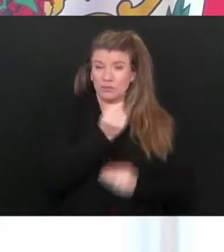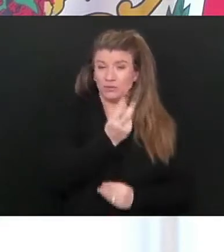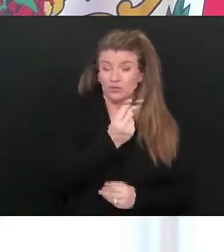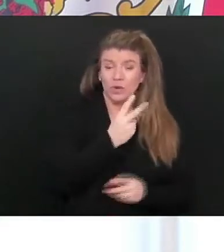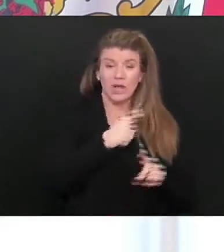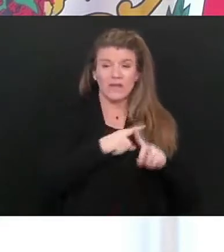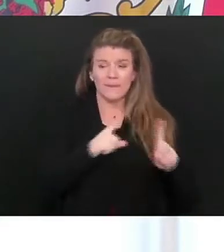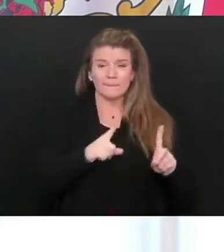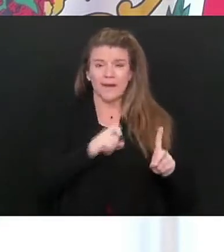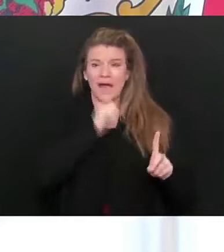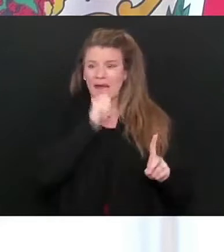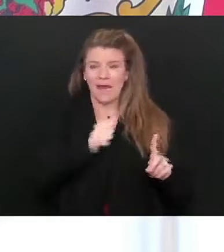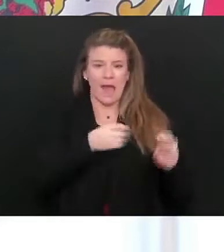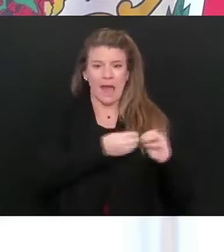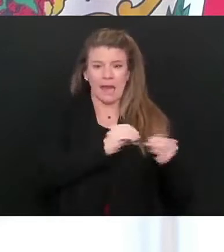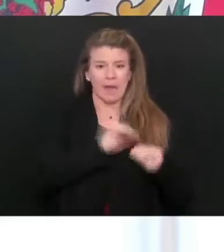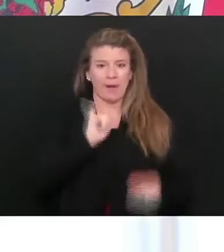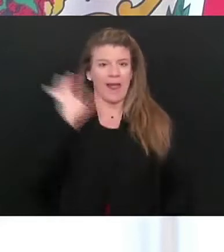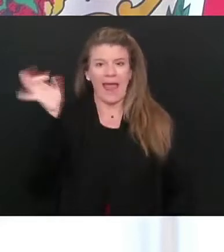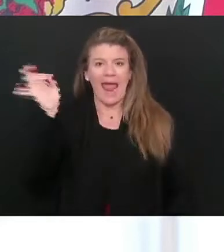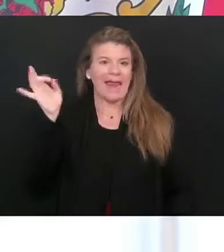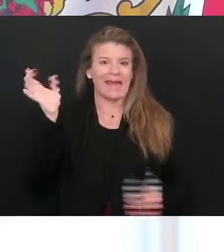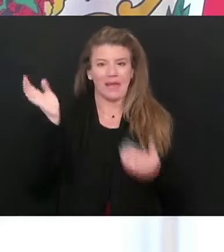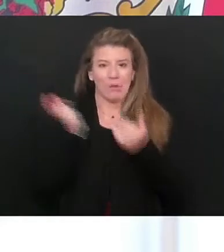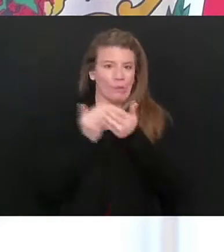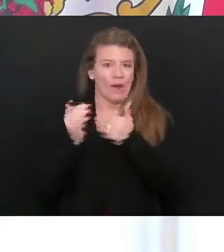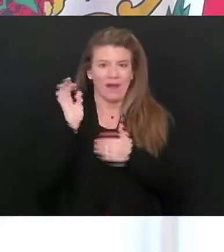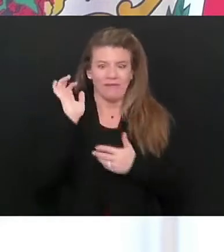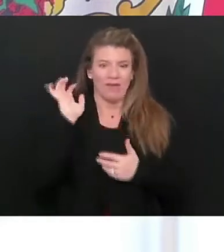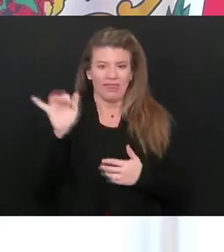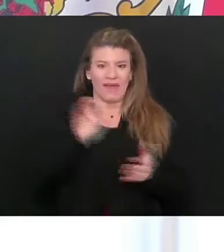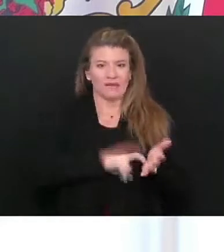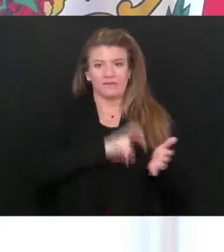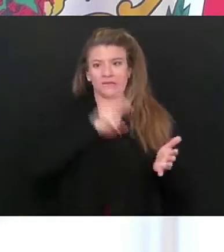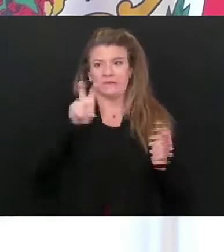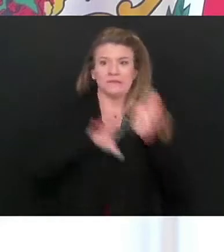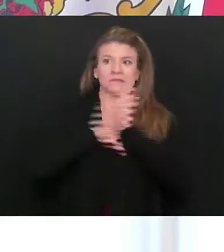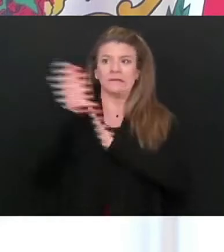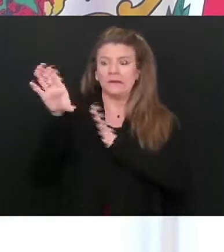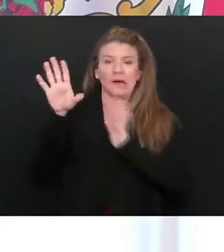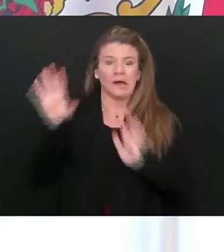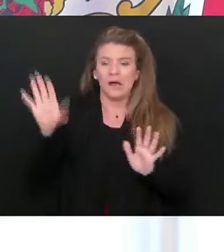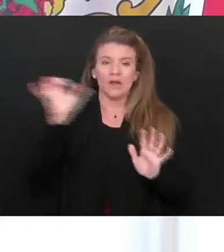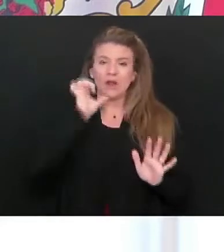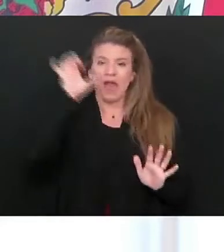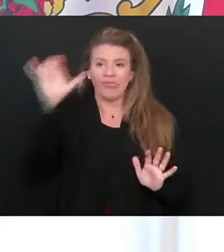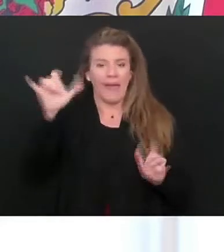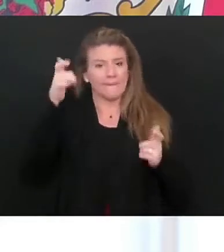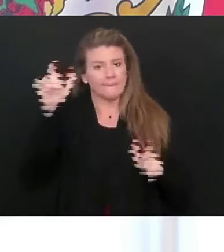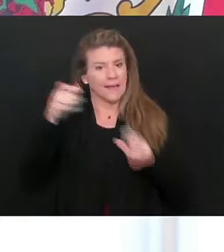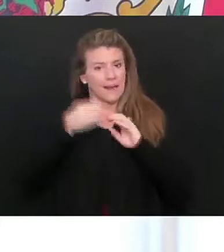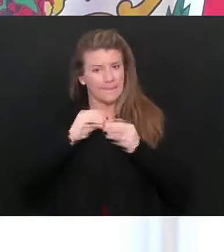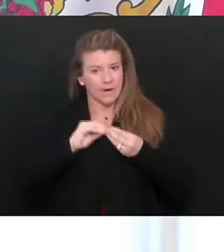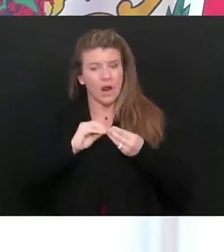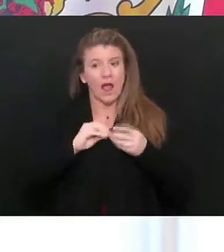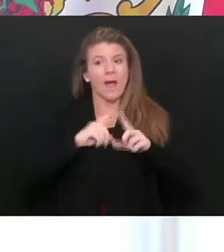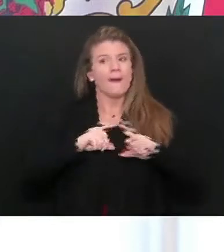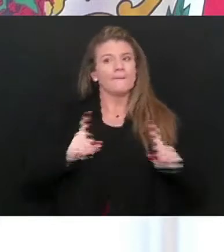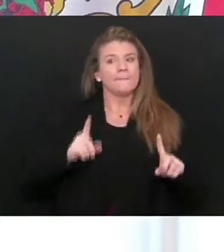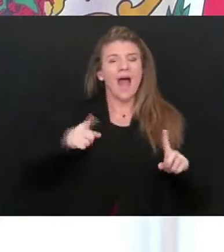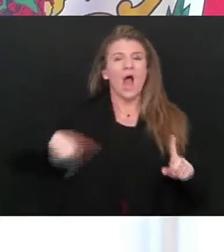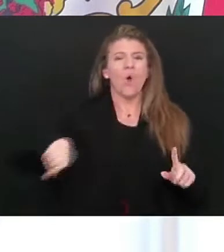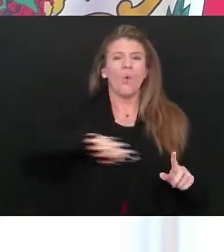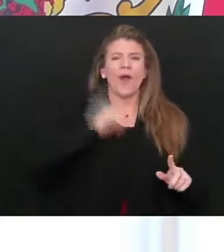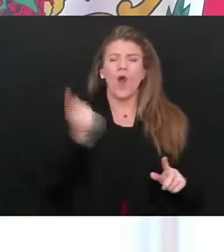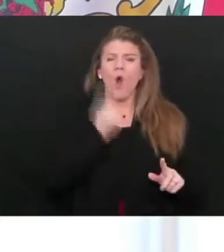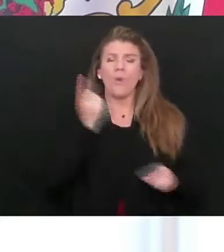surely wasn't a number like 80 or whatever, that was, jump out right at us and everything. But we're always